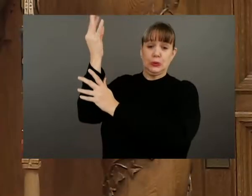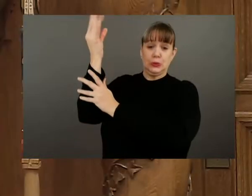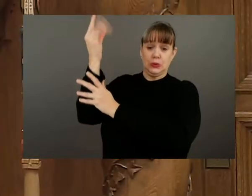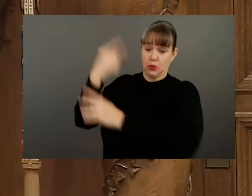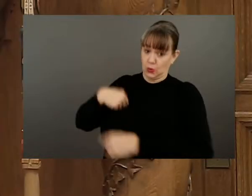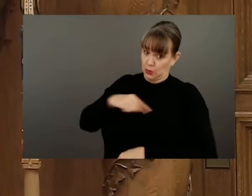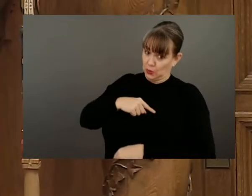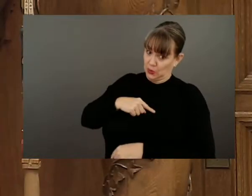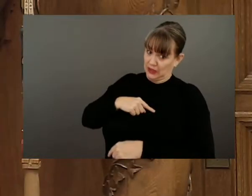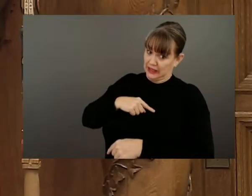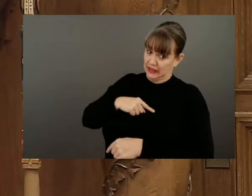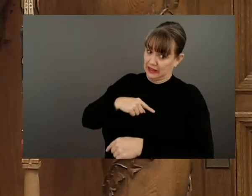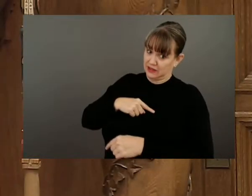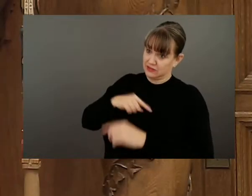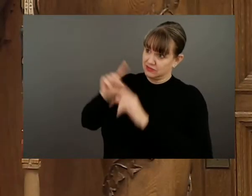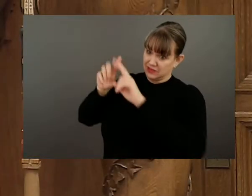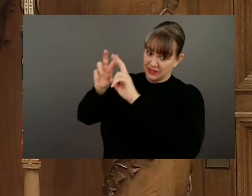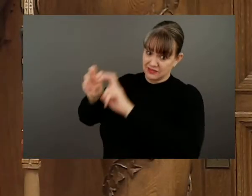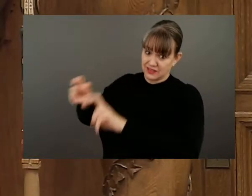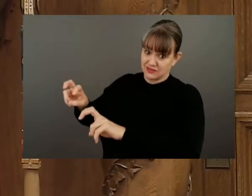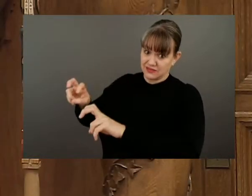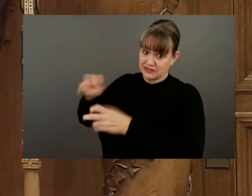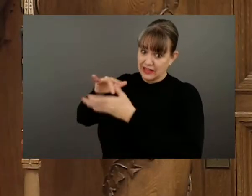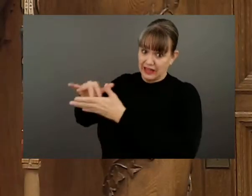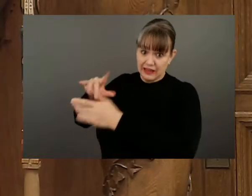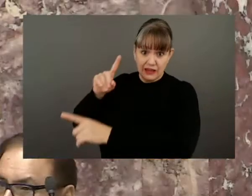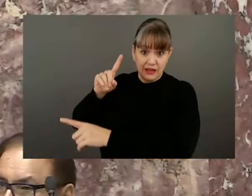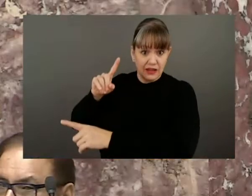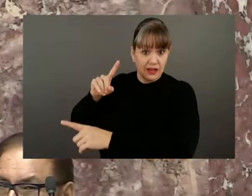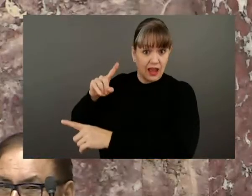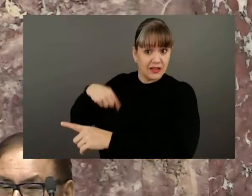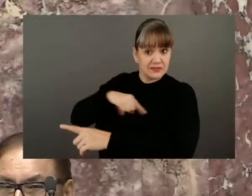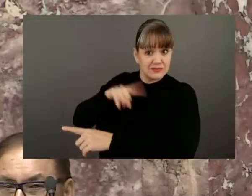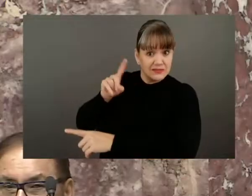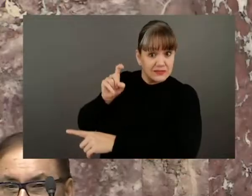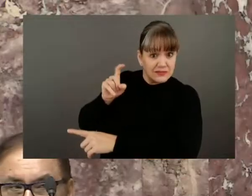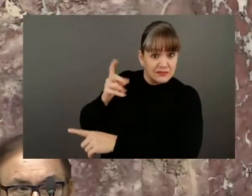Minister of Energy and Climate Solutions. Thank you,